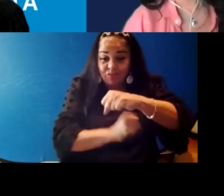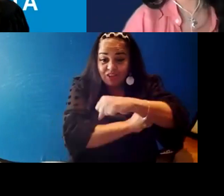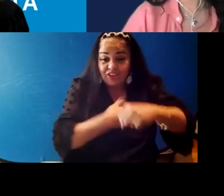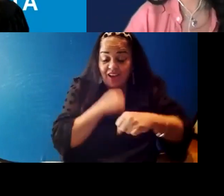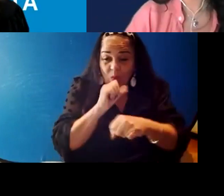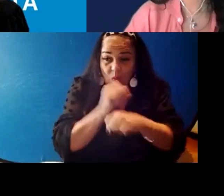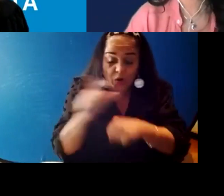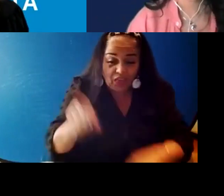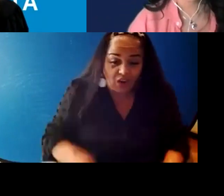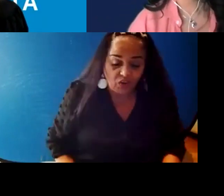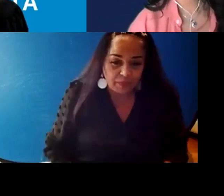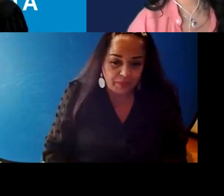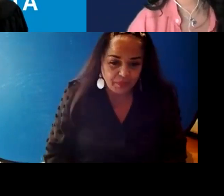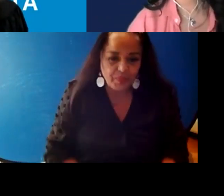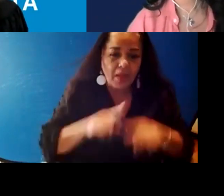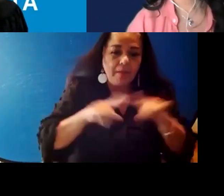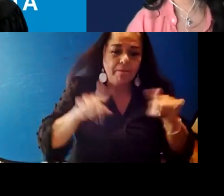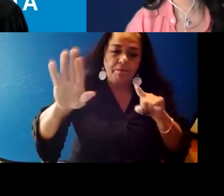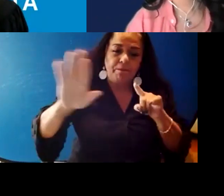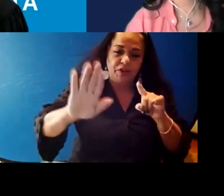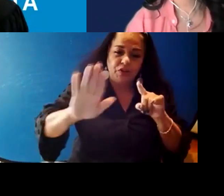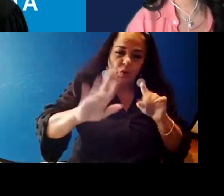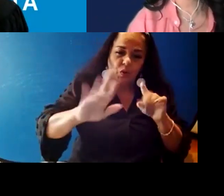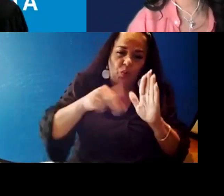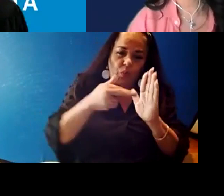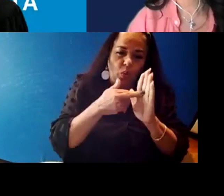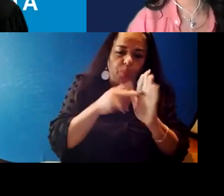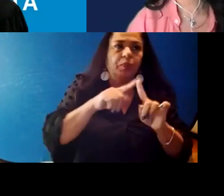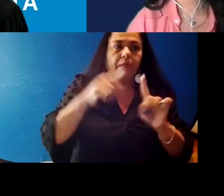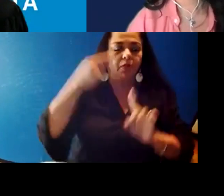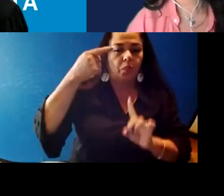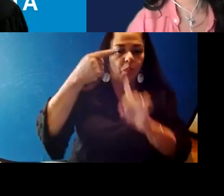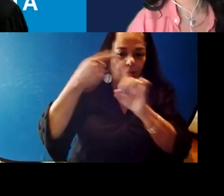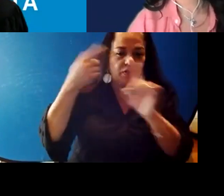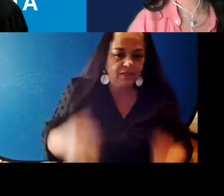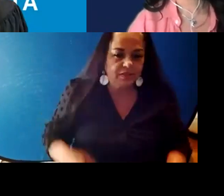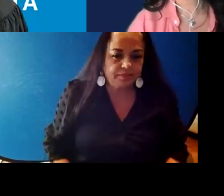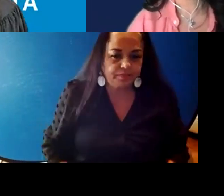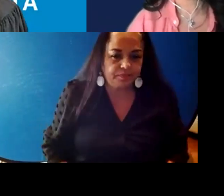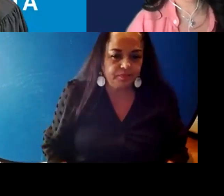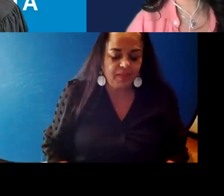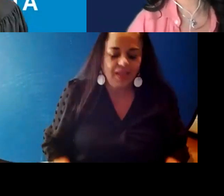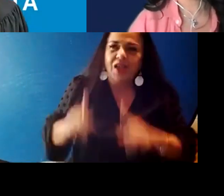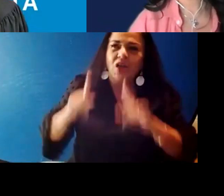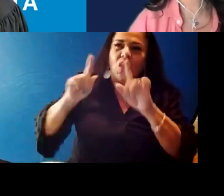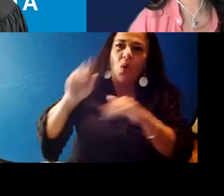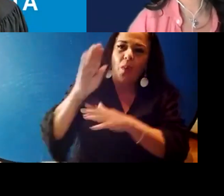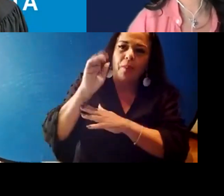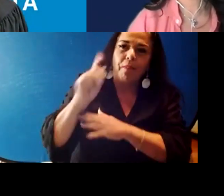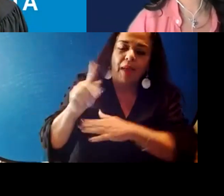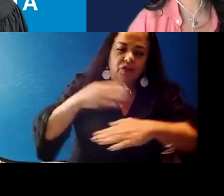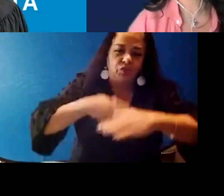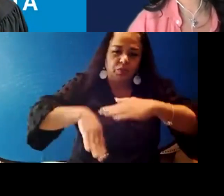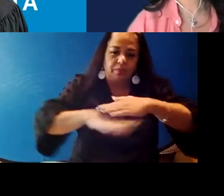right. But her role there was that. But I think the point is, like, you know, to just get back to basics. Like, it's kind of like, you know, we